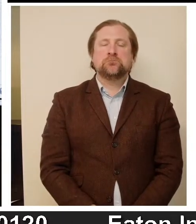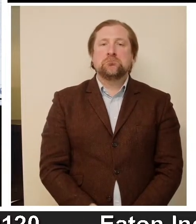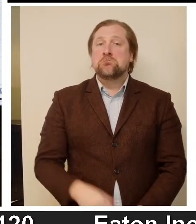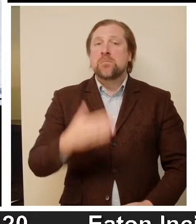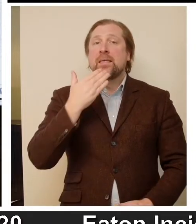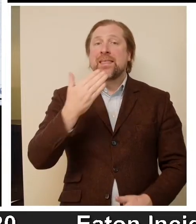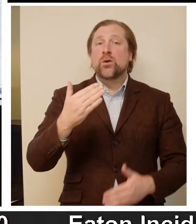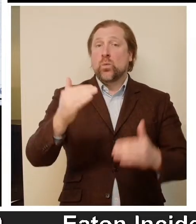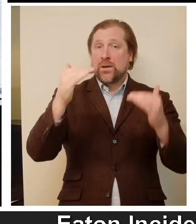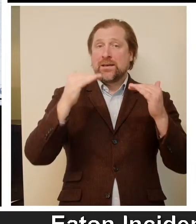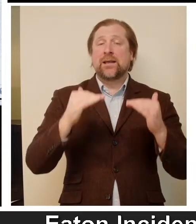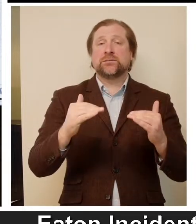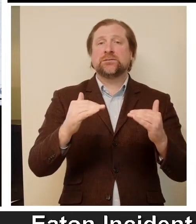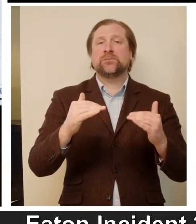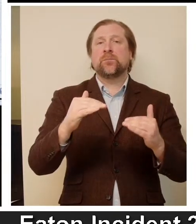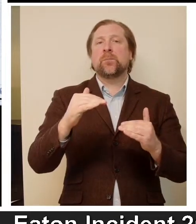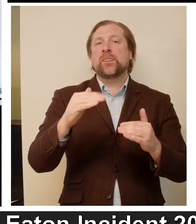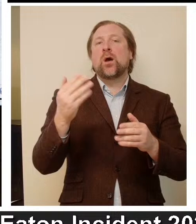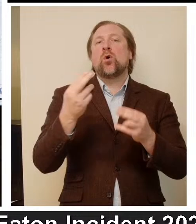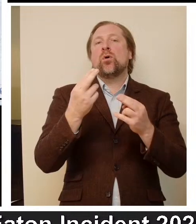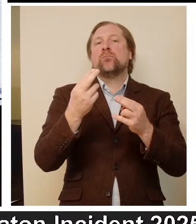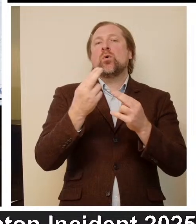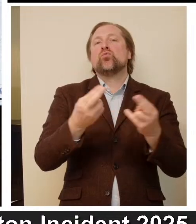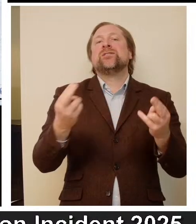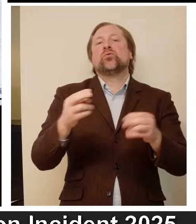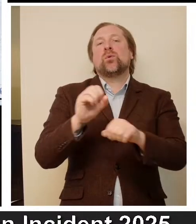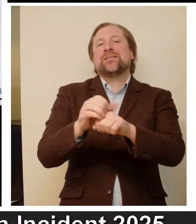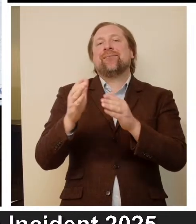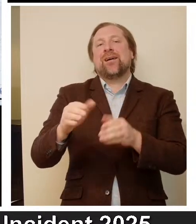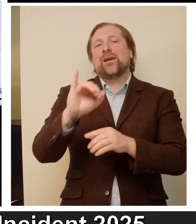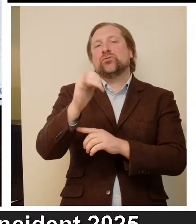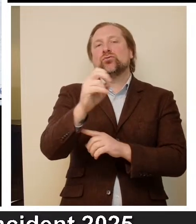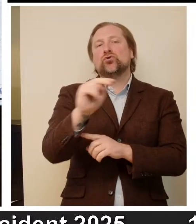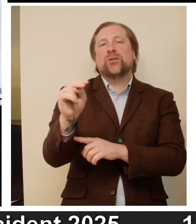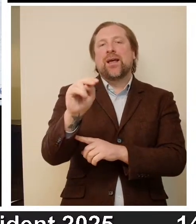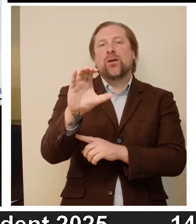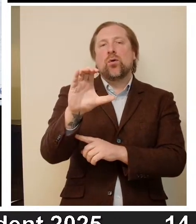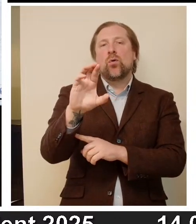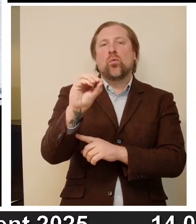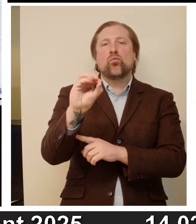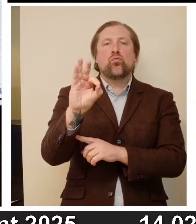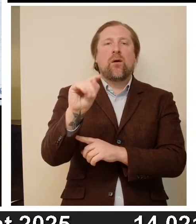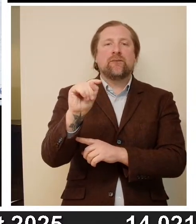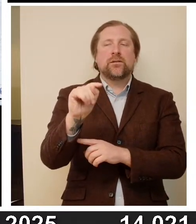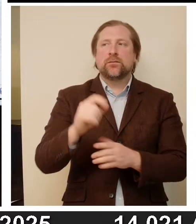Thank you. Next, I'd like to bring out Air Resource Advisor Jen Croft.